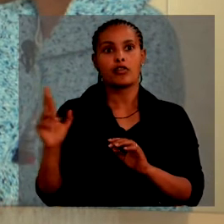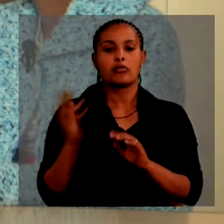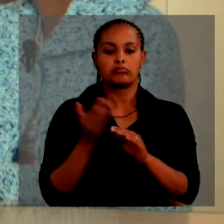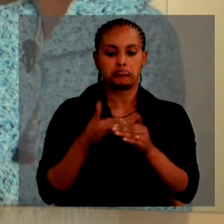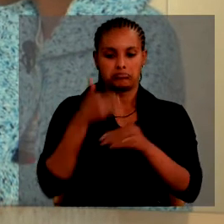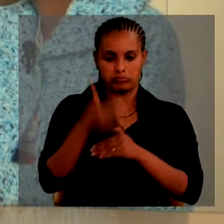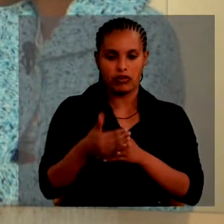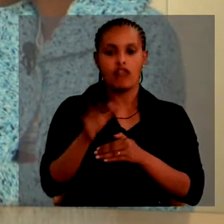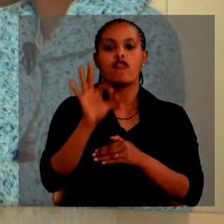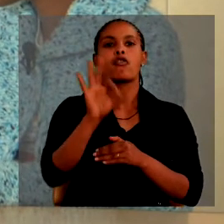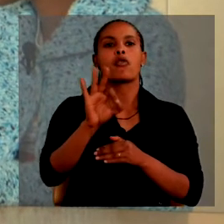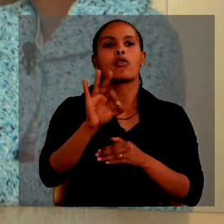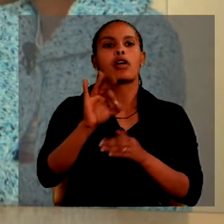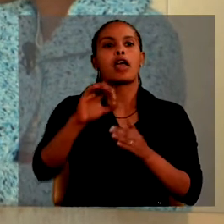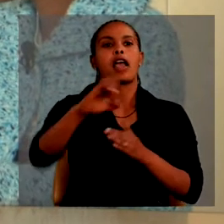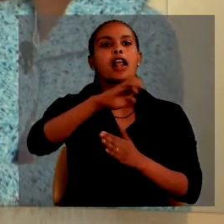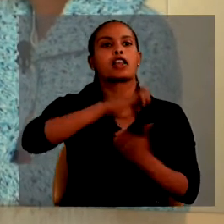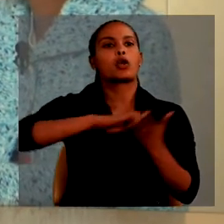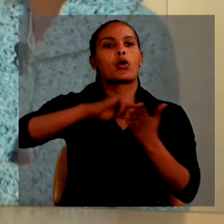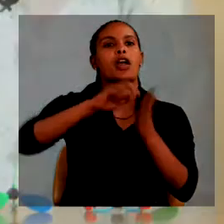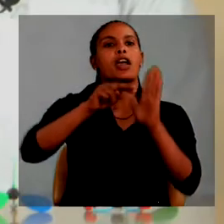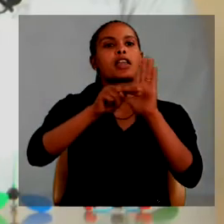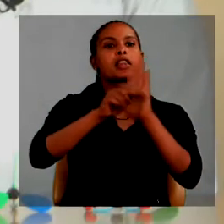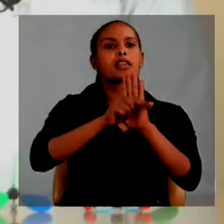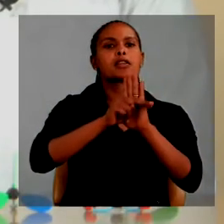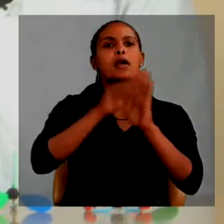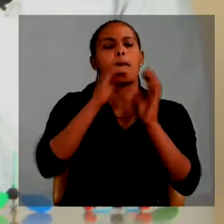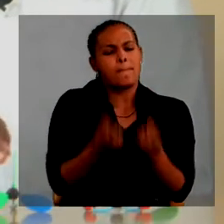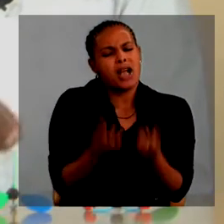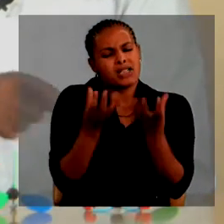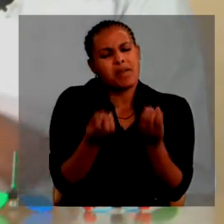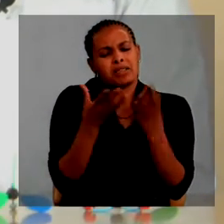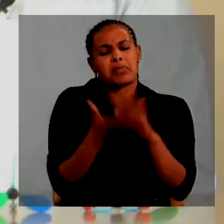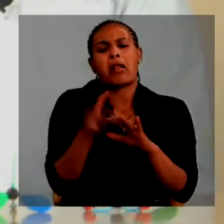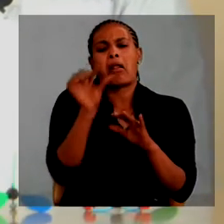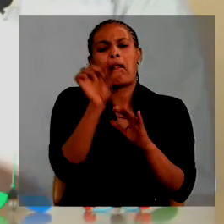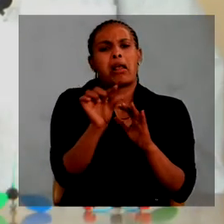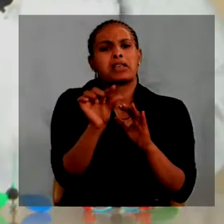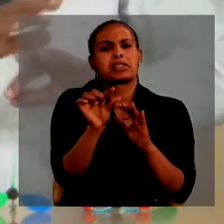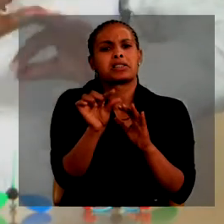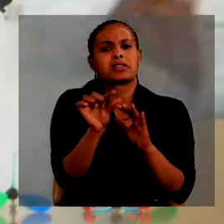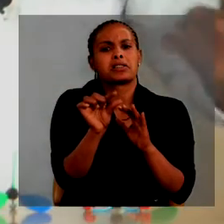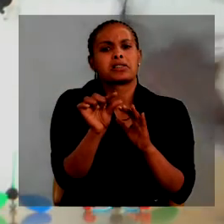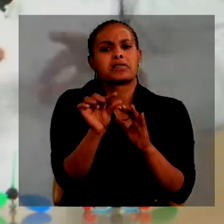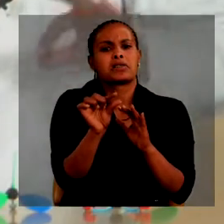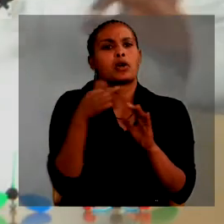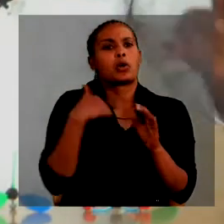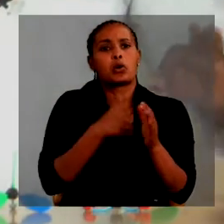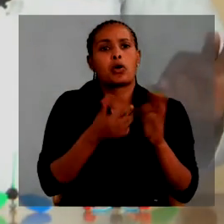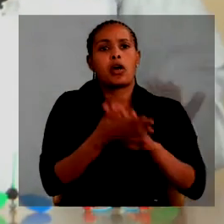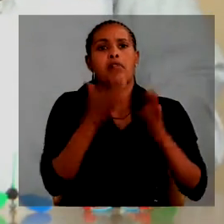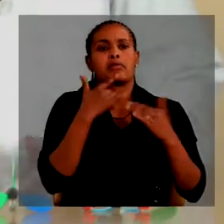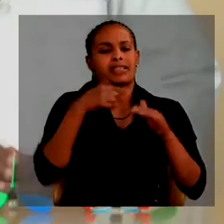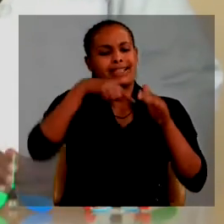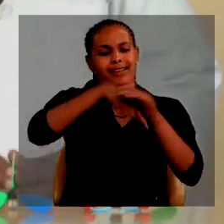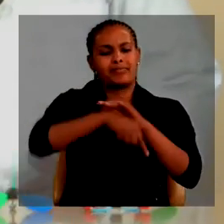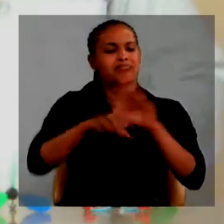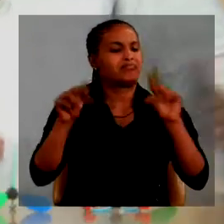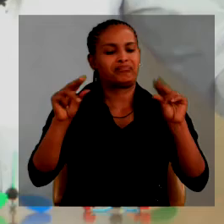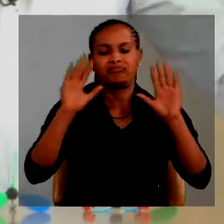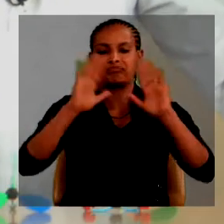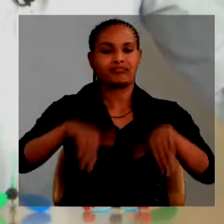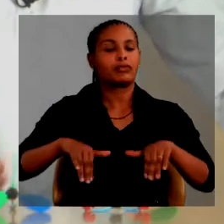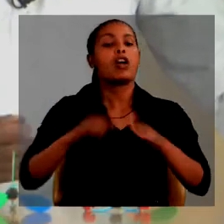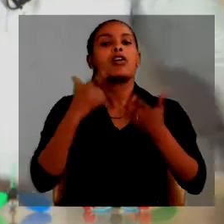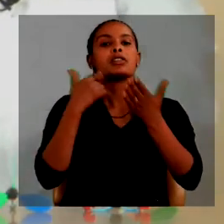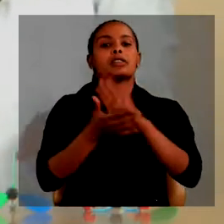fluorine, but its electronegativity is much, much less than that of fluorine. We don't have to go into the details here.